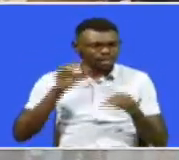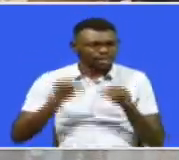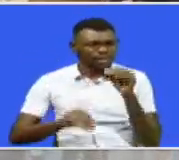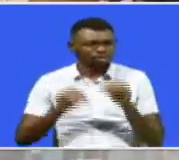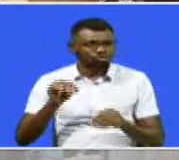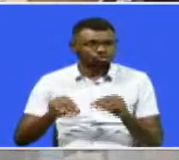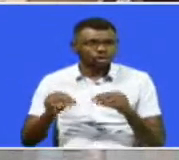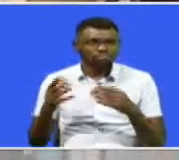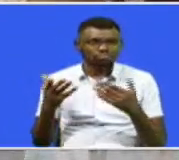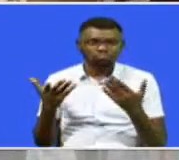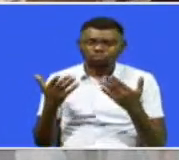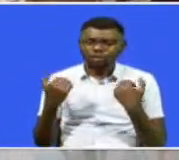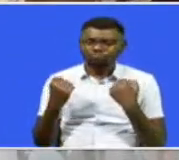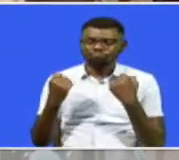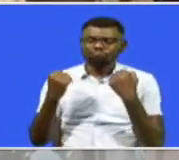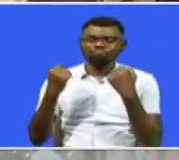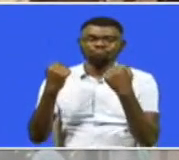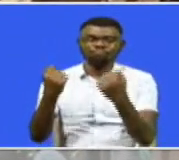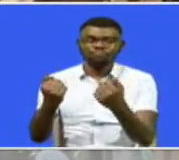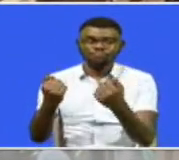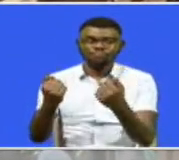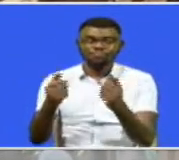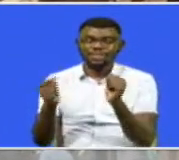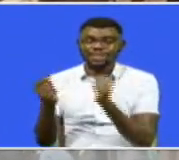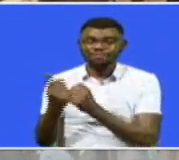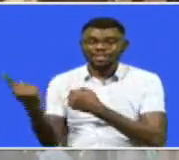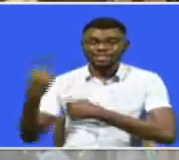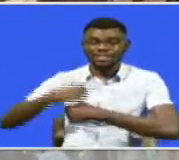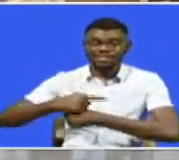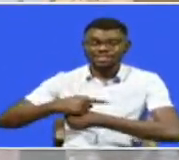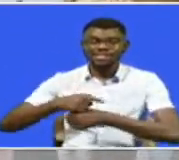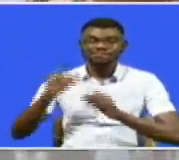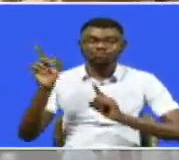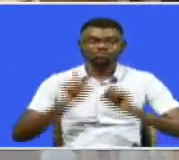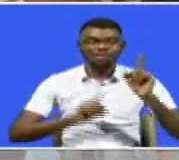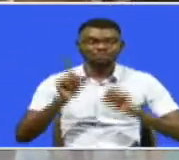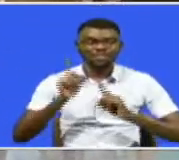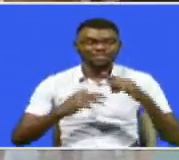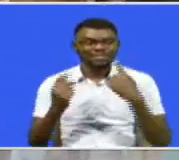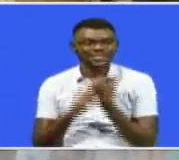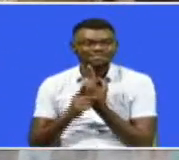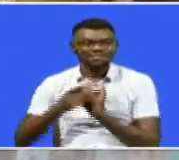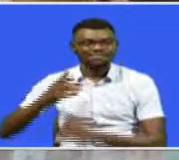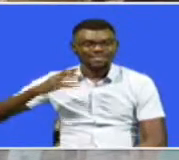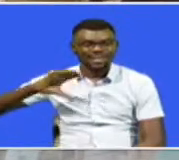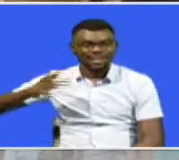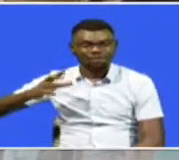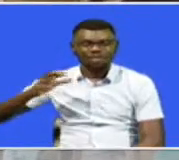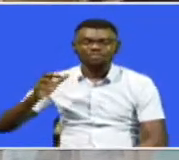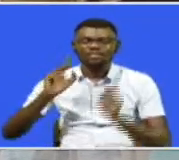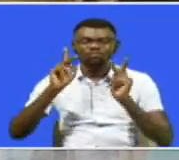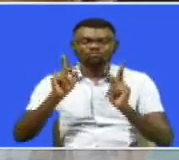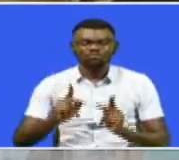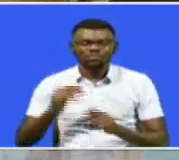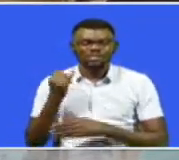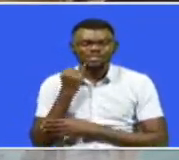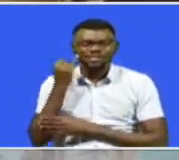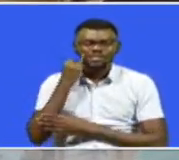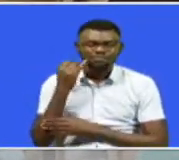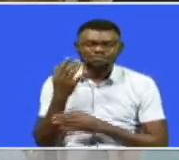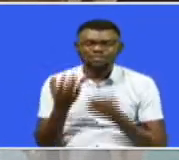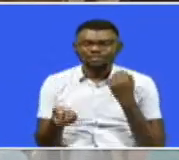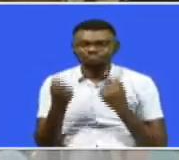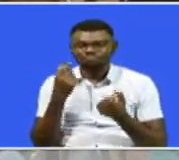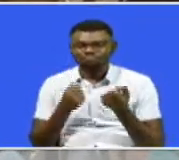Bila Noma caravan, which is currently on its 11th day, having traversed several counties, including Kisumu, Nakuru, Kericho,